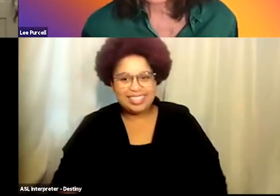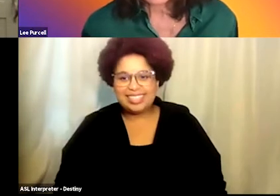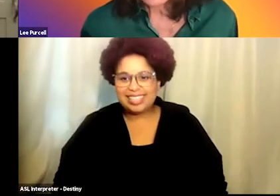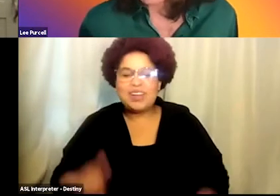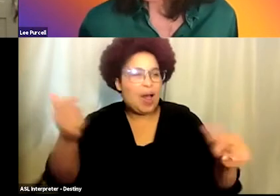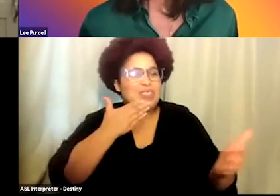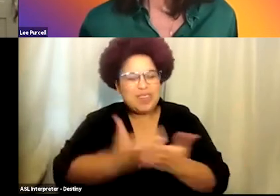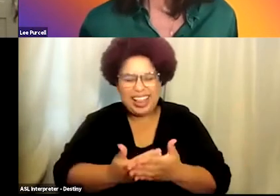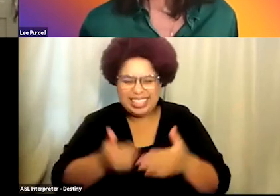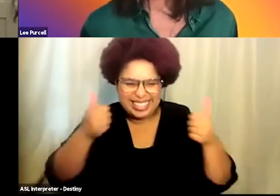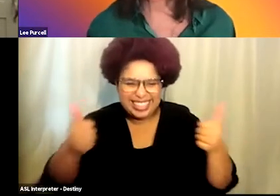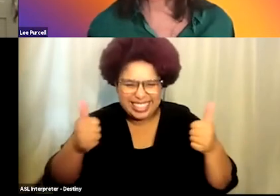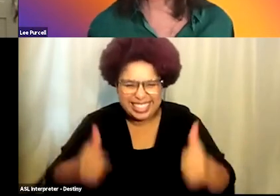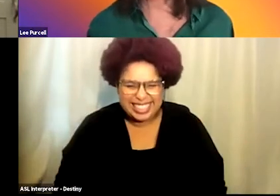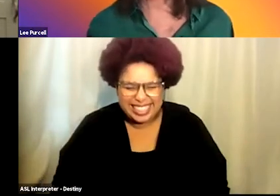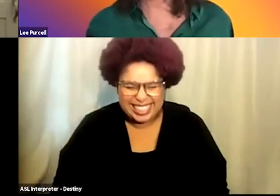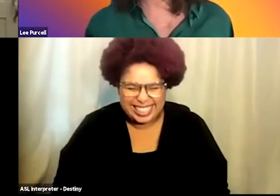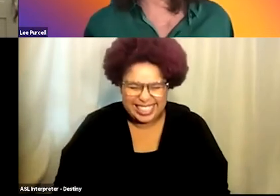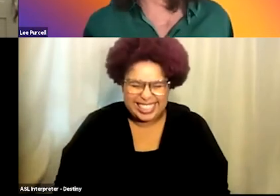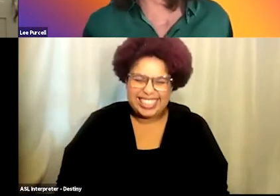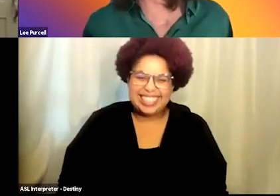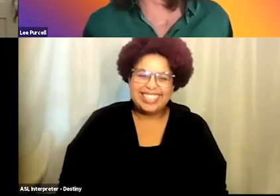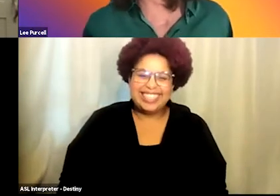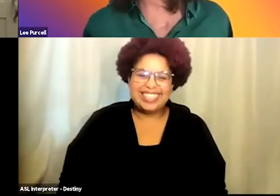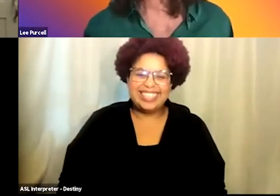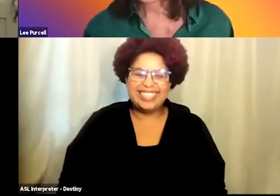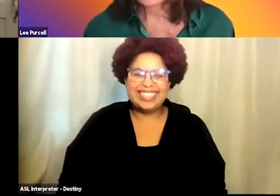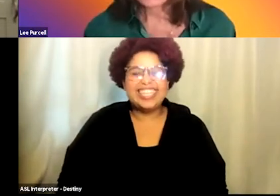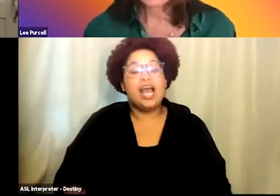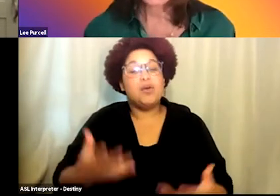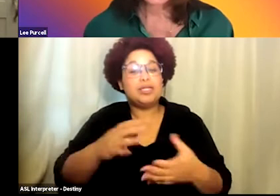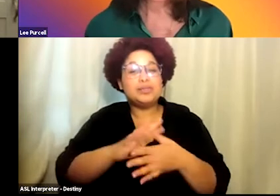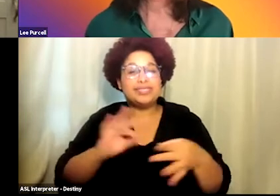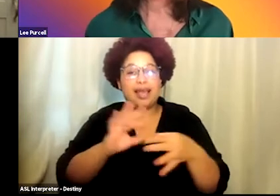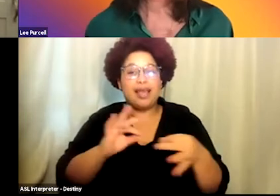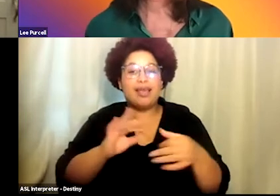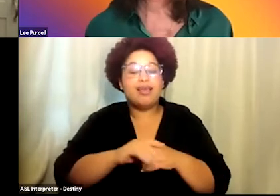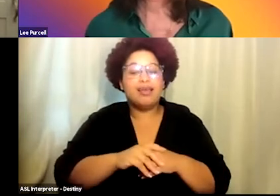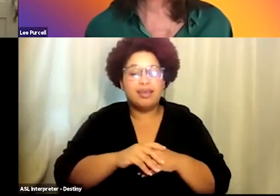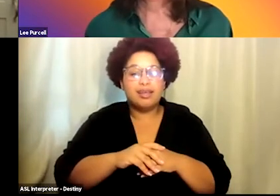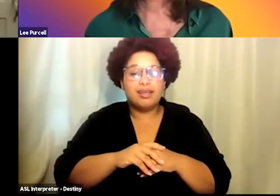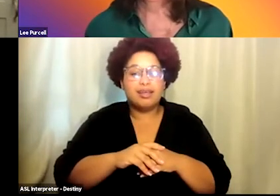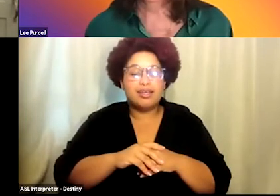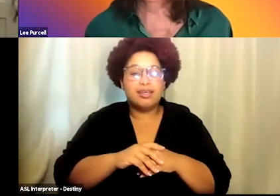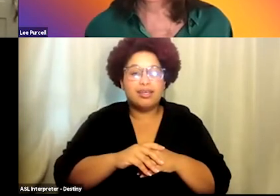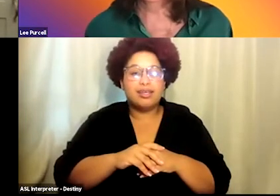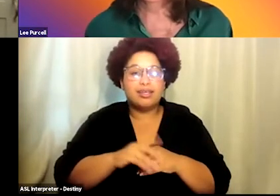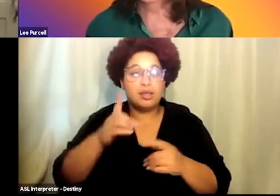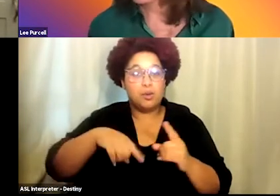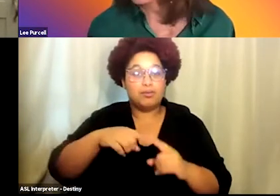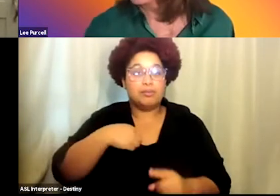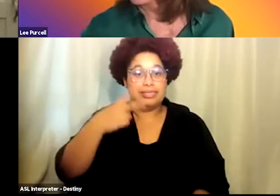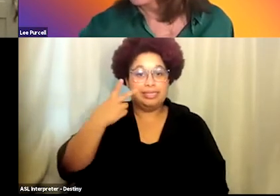well. And all is well. No, I just wanted to say also that when I do